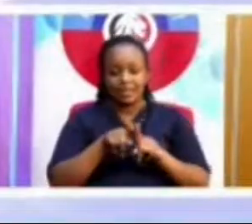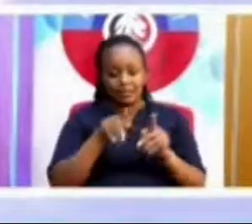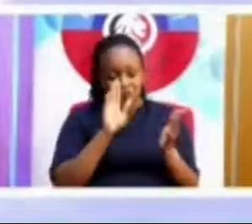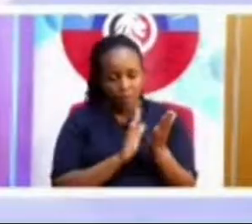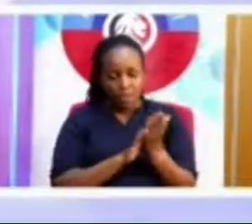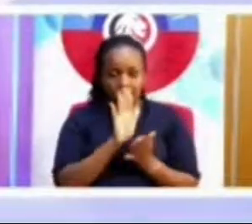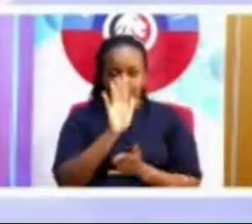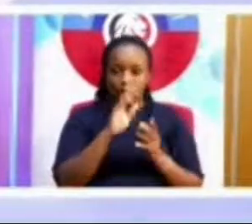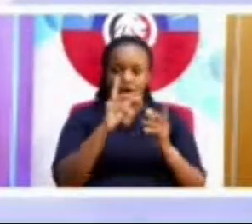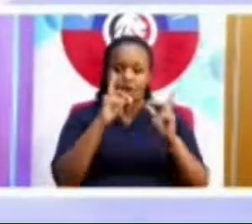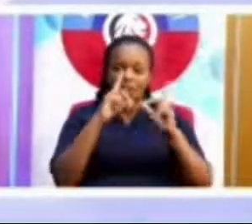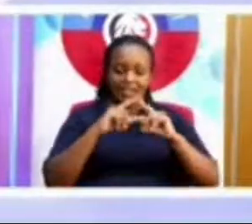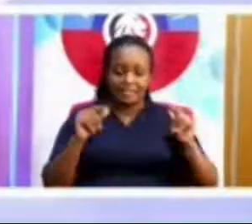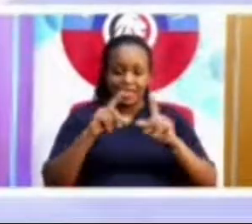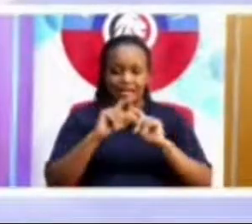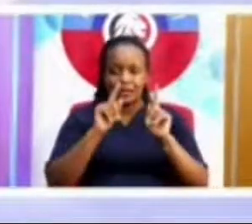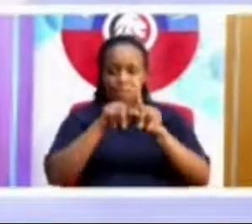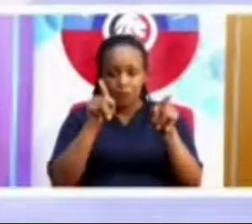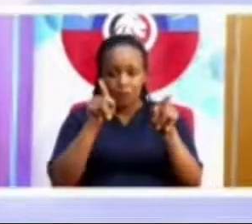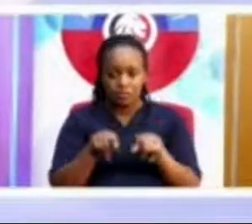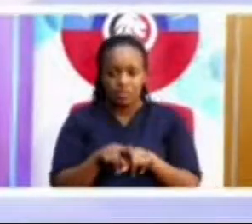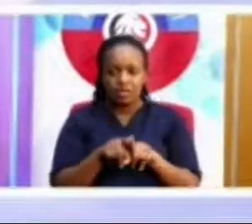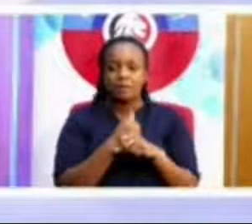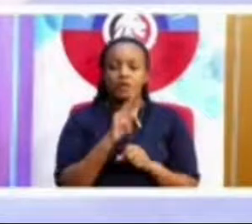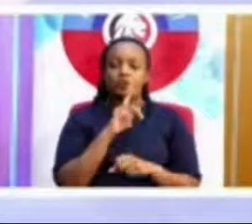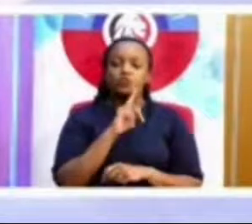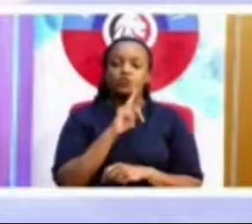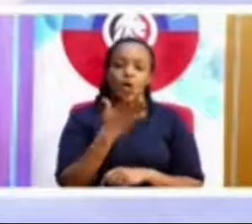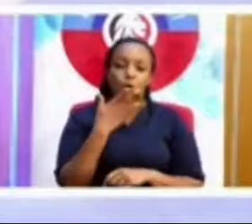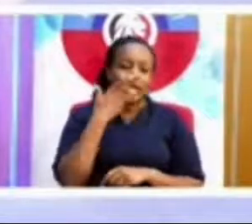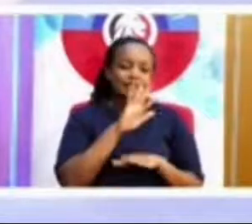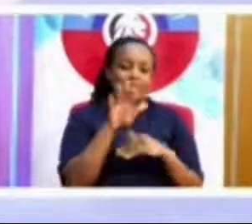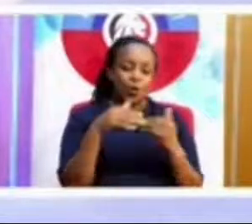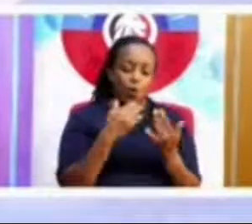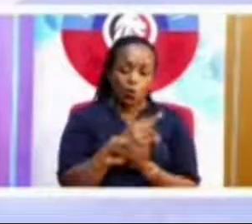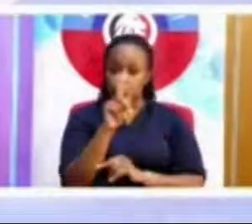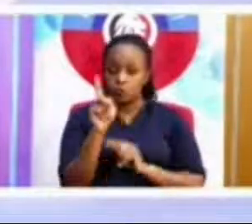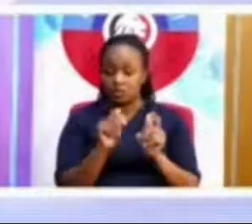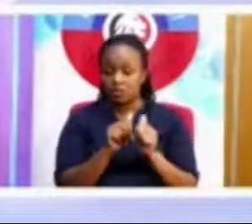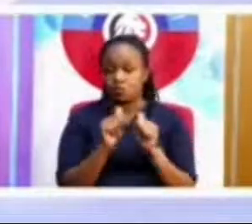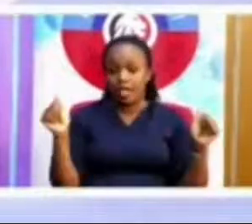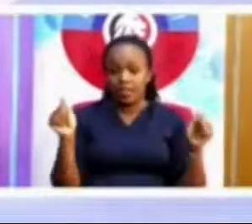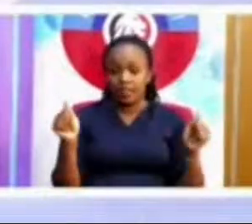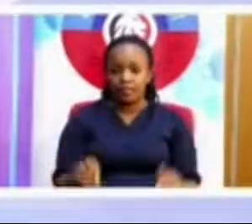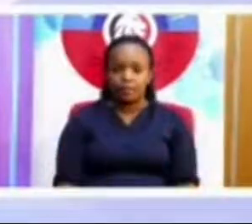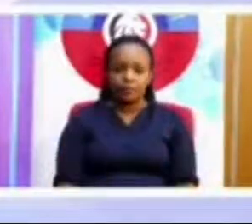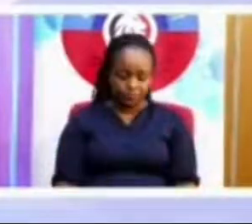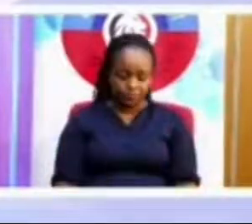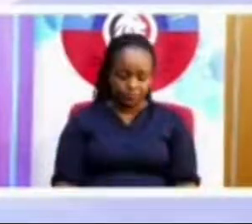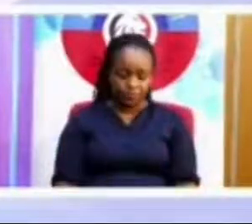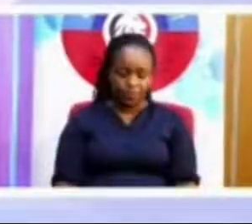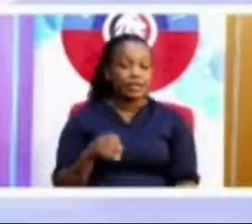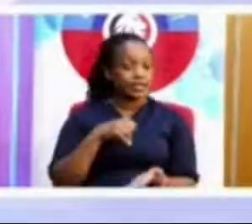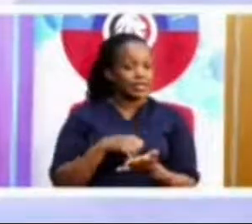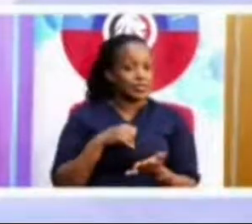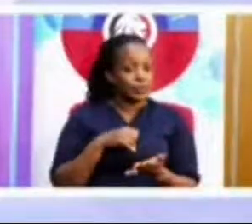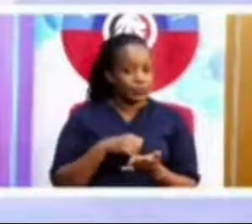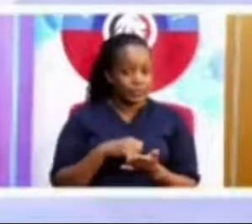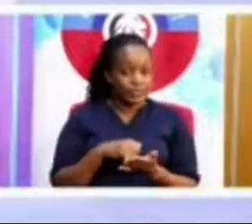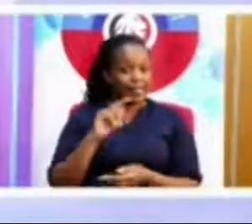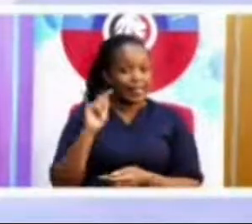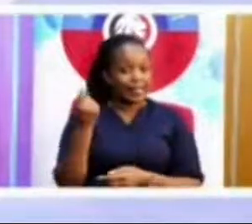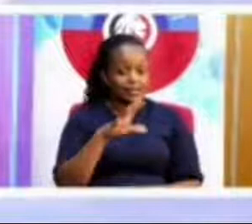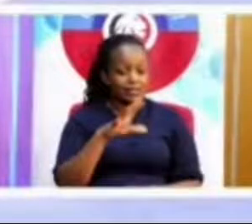we answer all of your questions. They'll all be here with us, including Kenya's Commissioner General of the